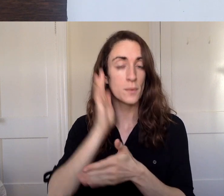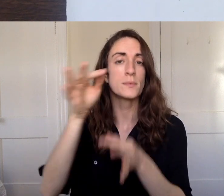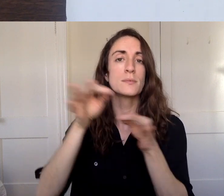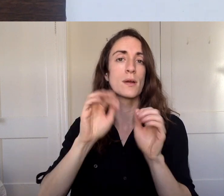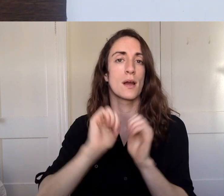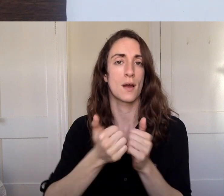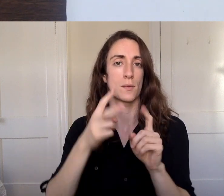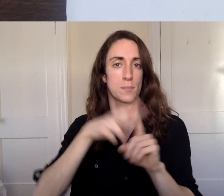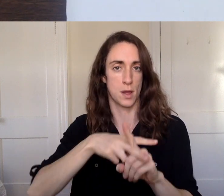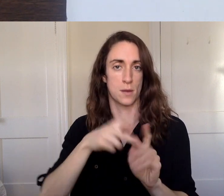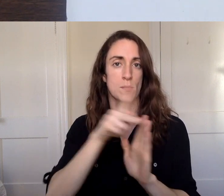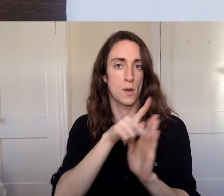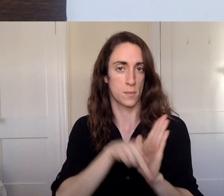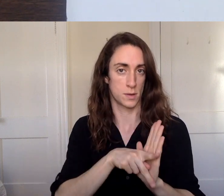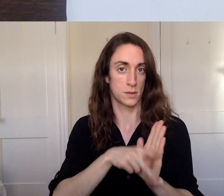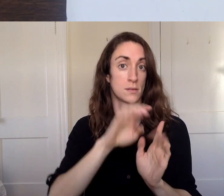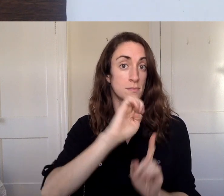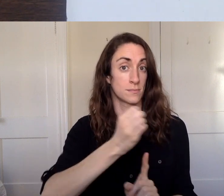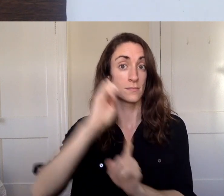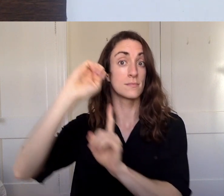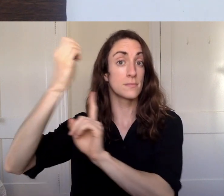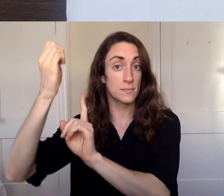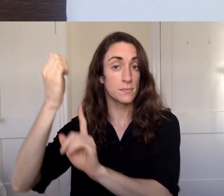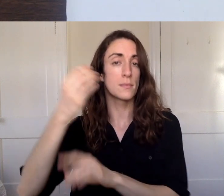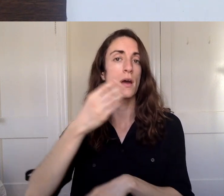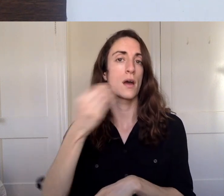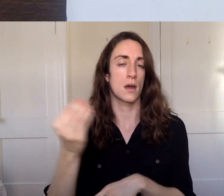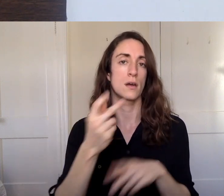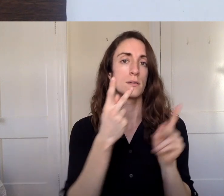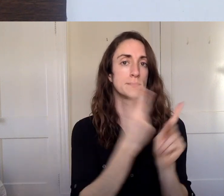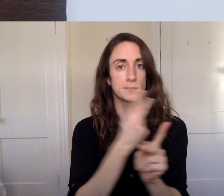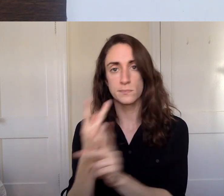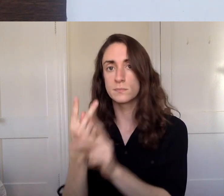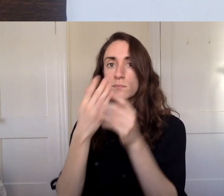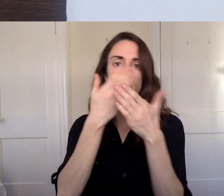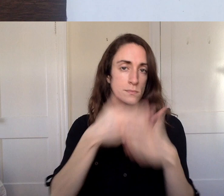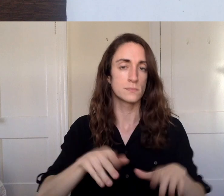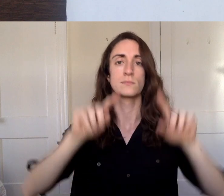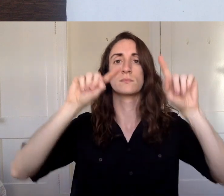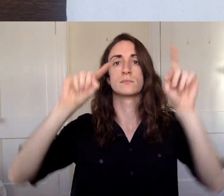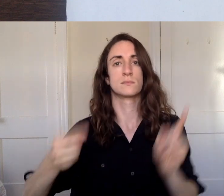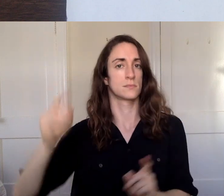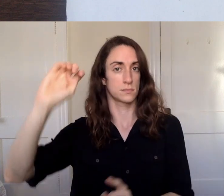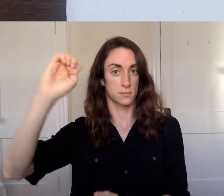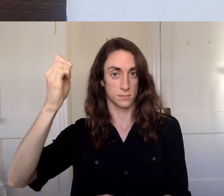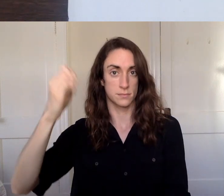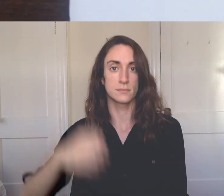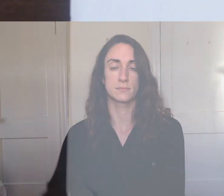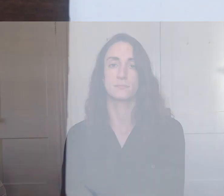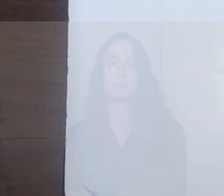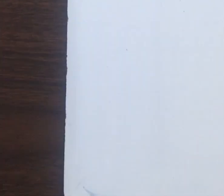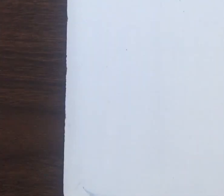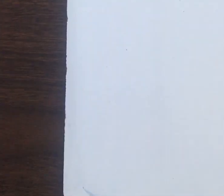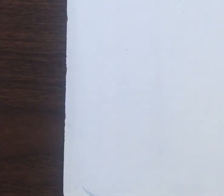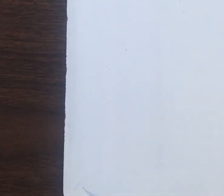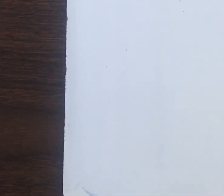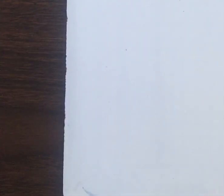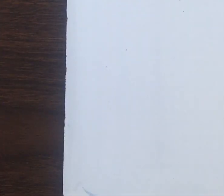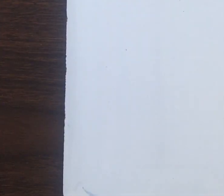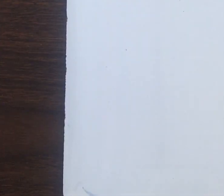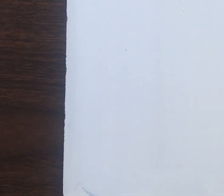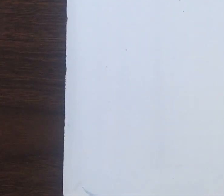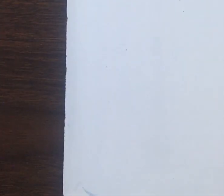In this video, I'm going to explain how the properties of exponents apply to products and quotients raised to powers and powers raised to powers.